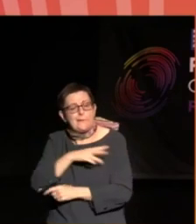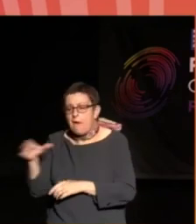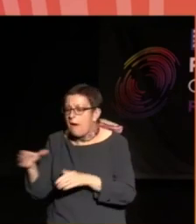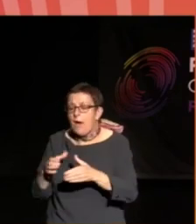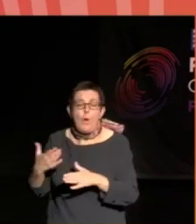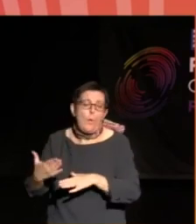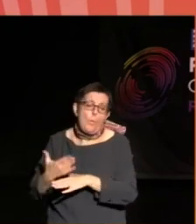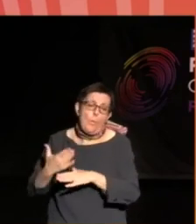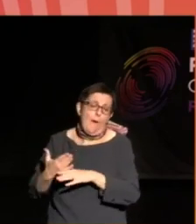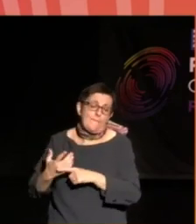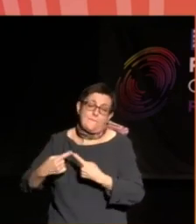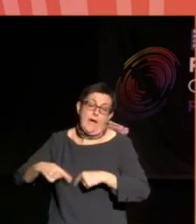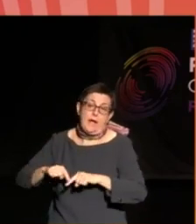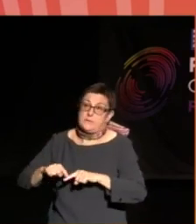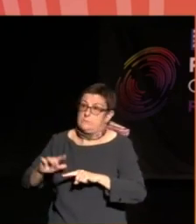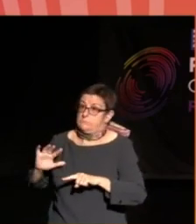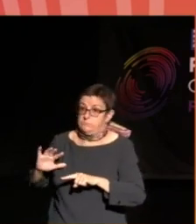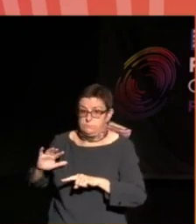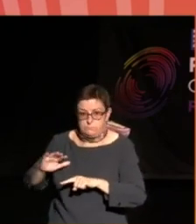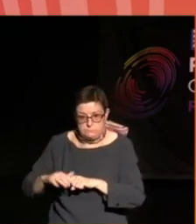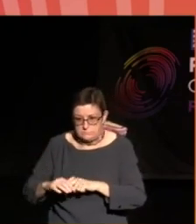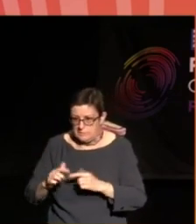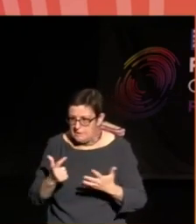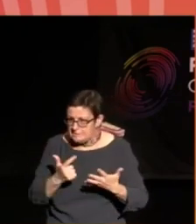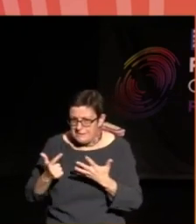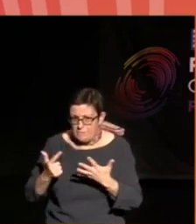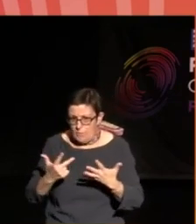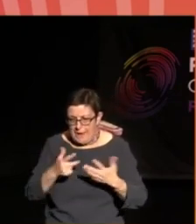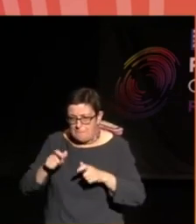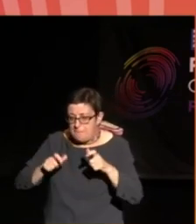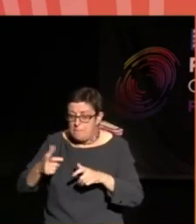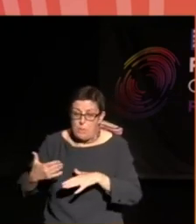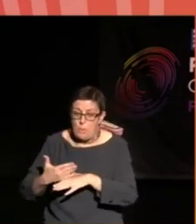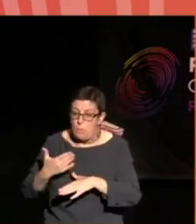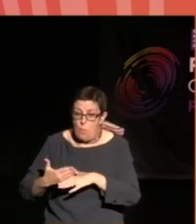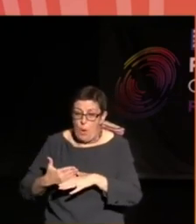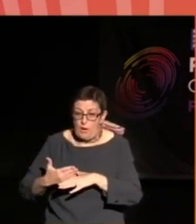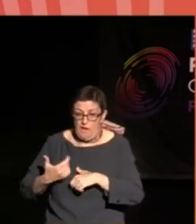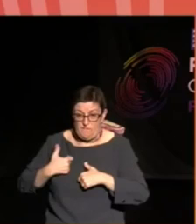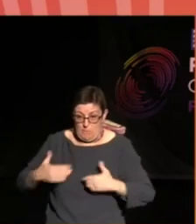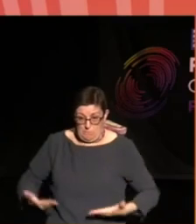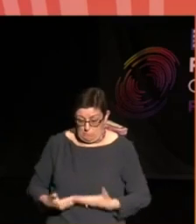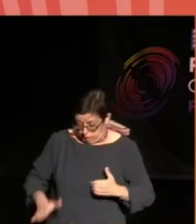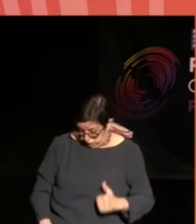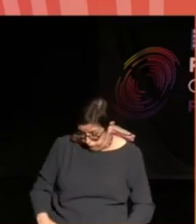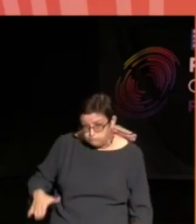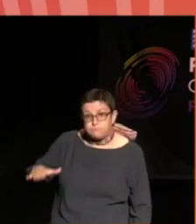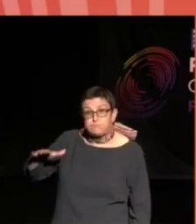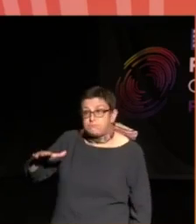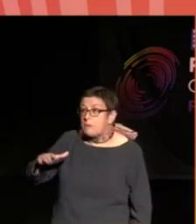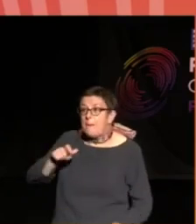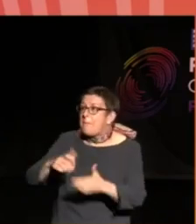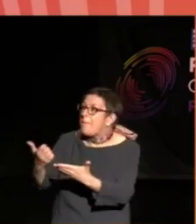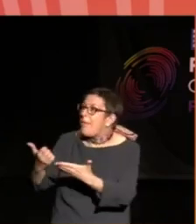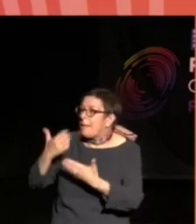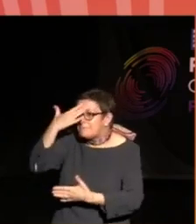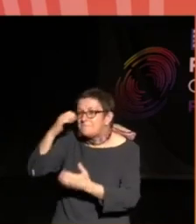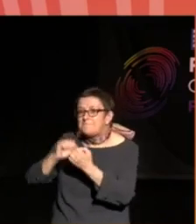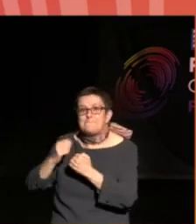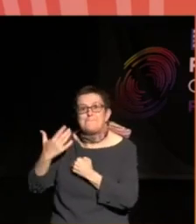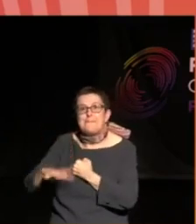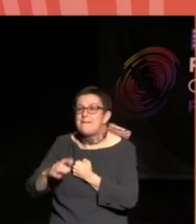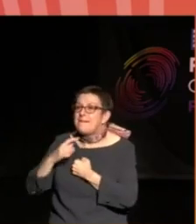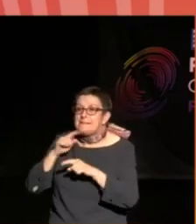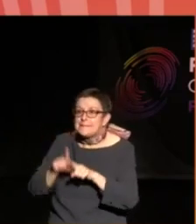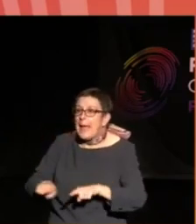who've worked for us. There's about 7 or 8 people who've worked for us since I was born, people who held me as a child. And I think if